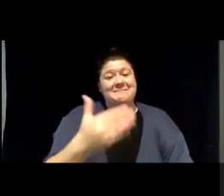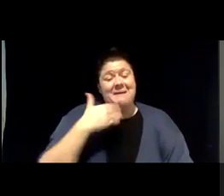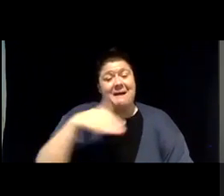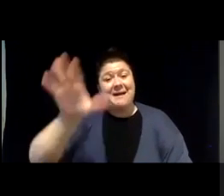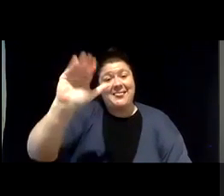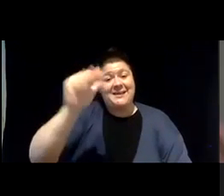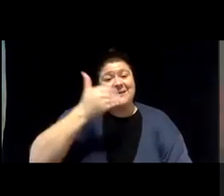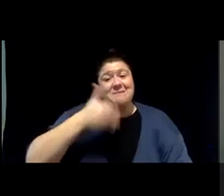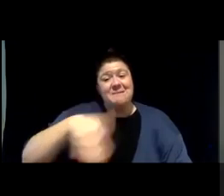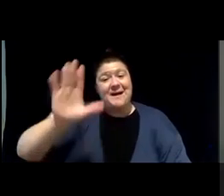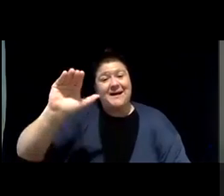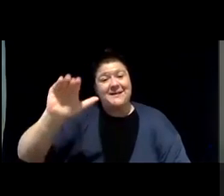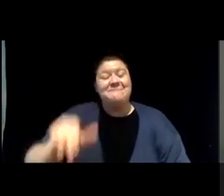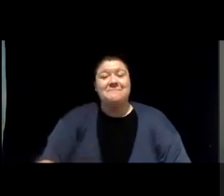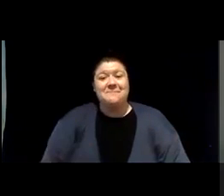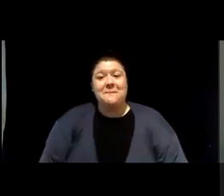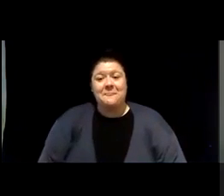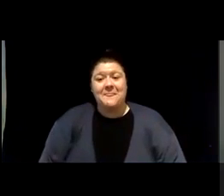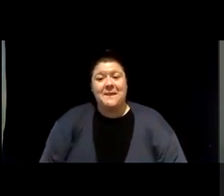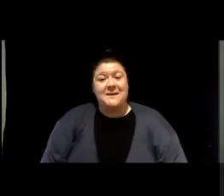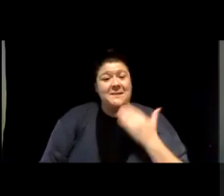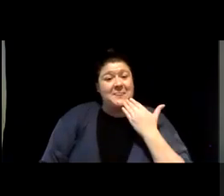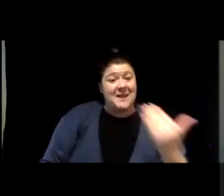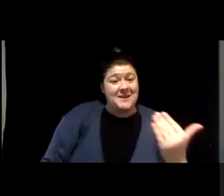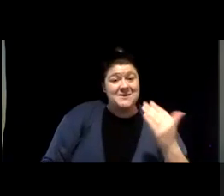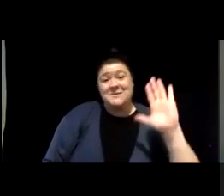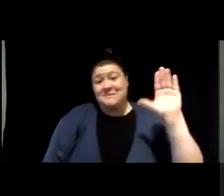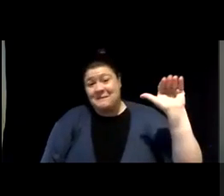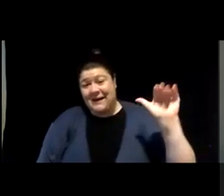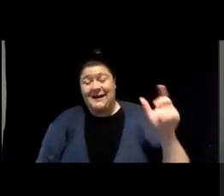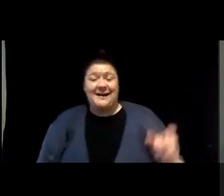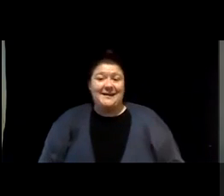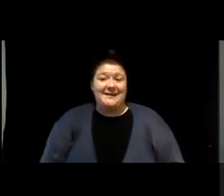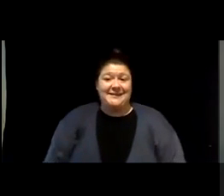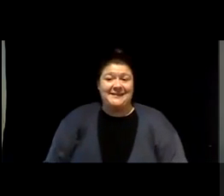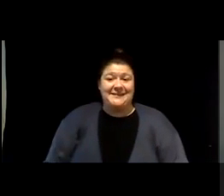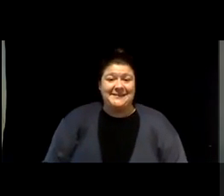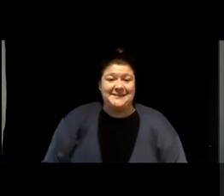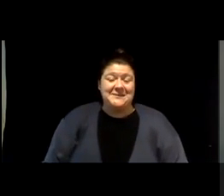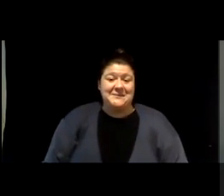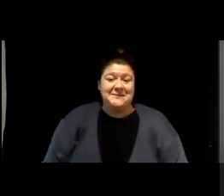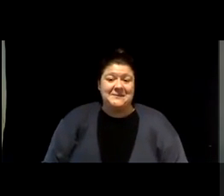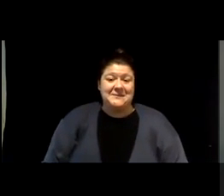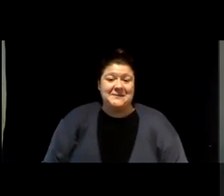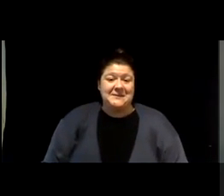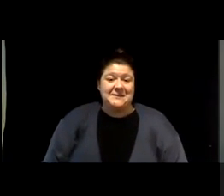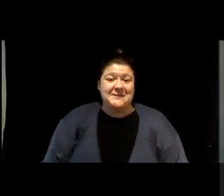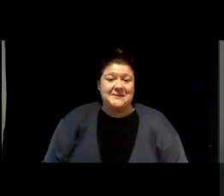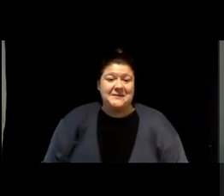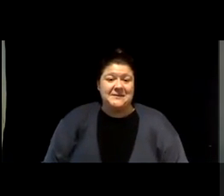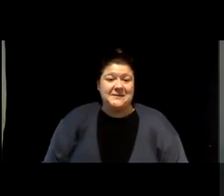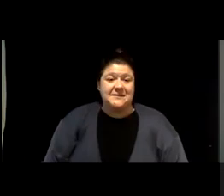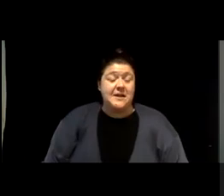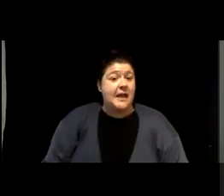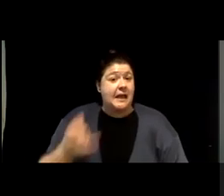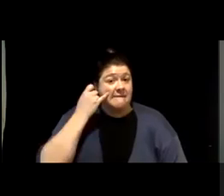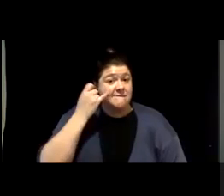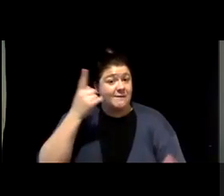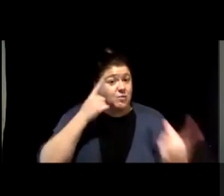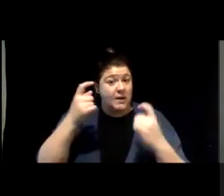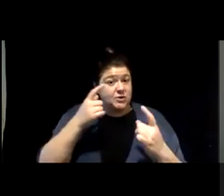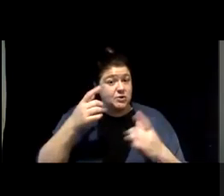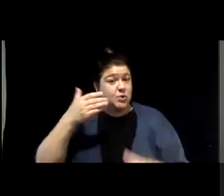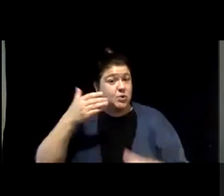Bye. Bye. Muchas Thank you, Mary. gracias. If you have questions, you're welcome to stay after, of